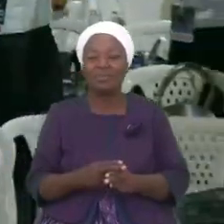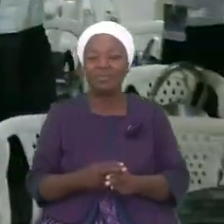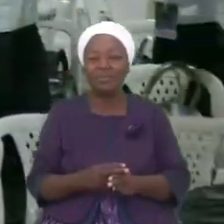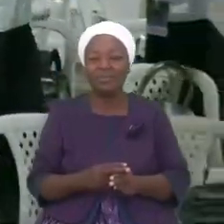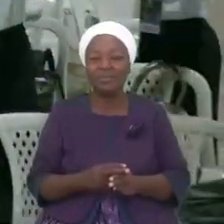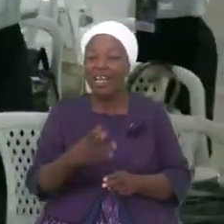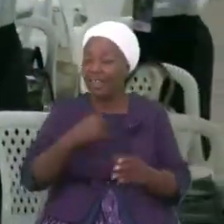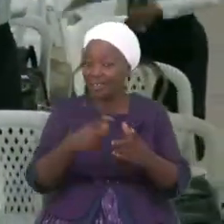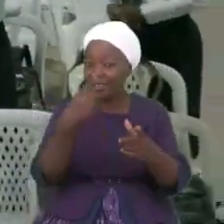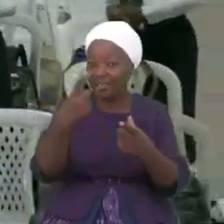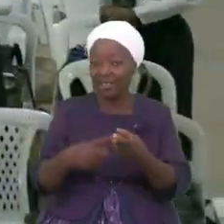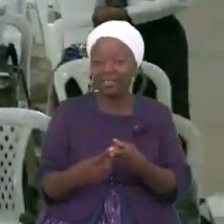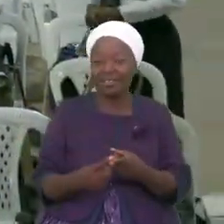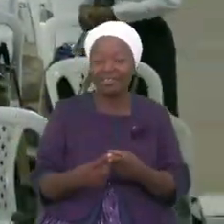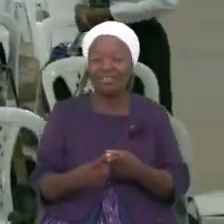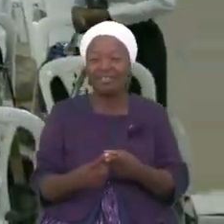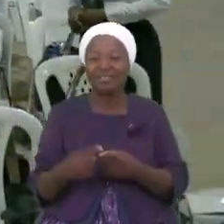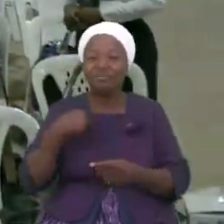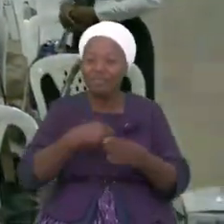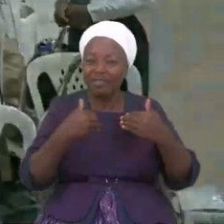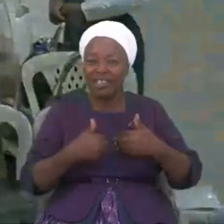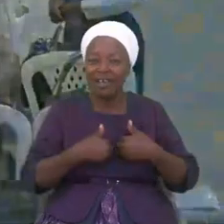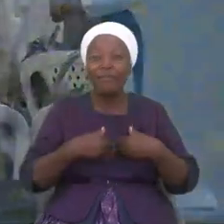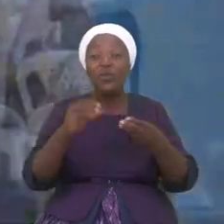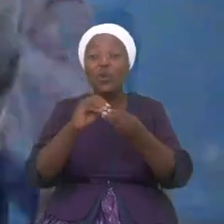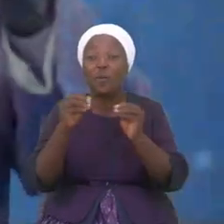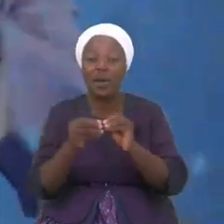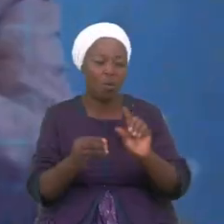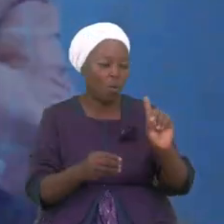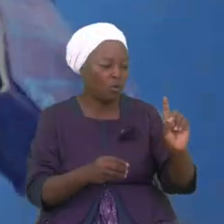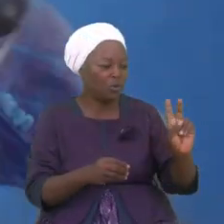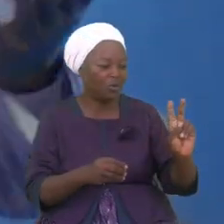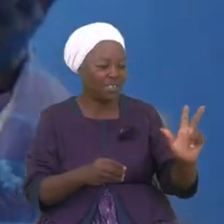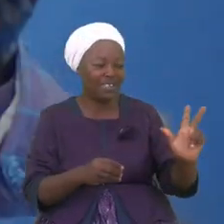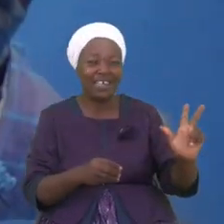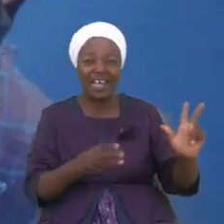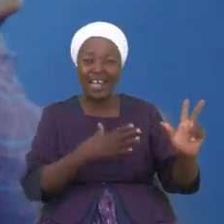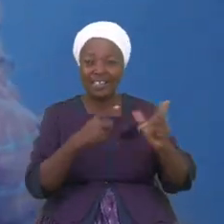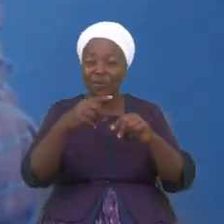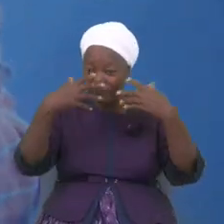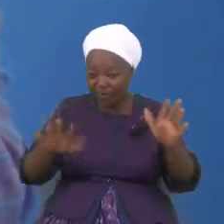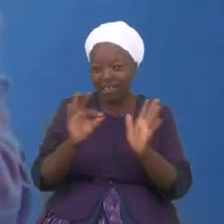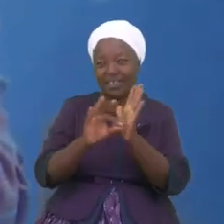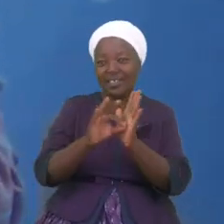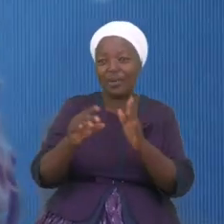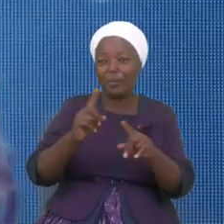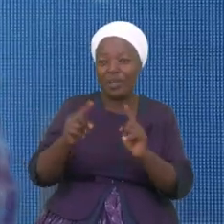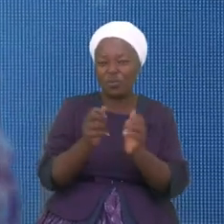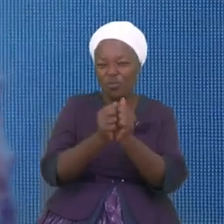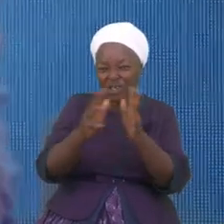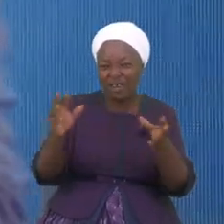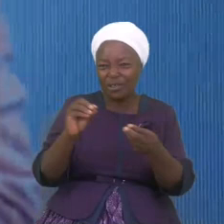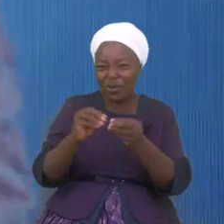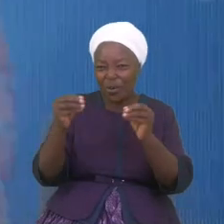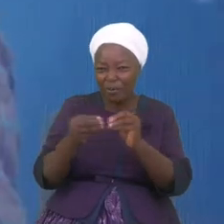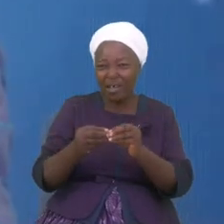And then we have number 1, 2, 3, and then we finish counting. But without number,